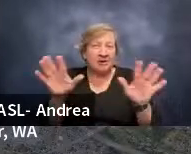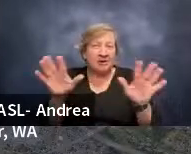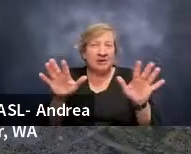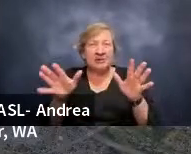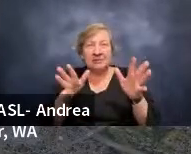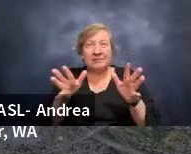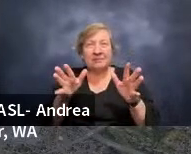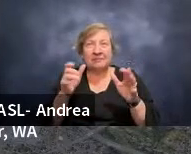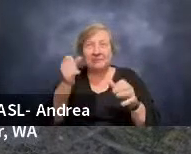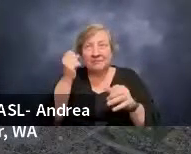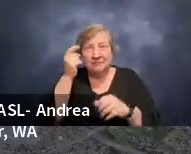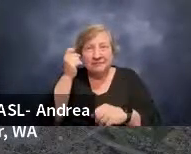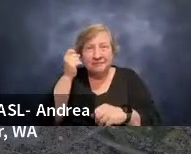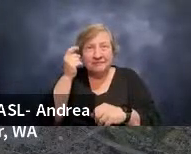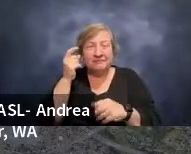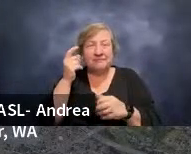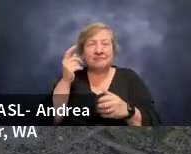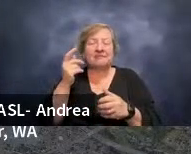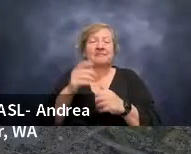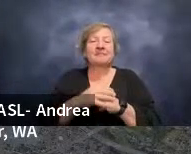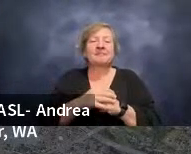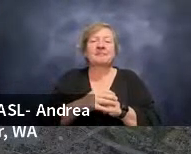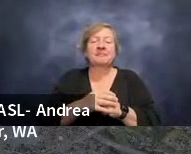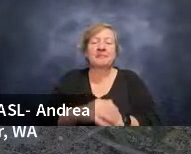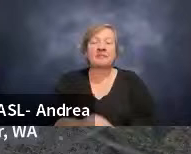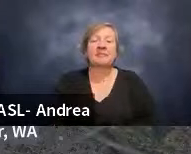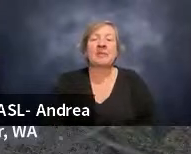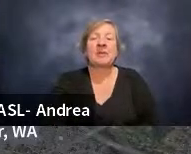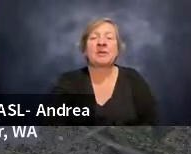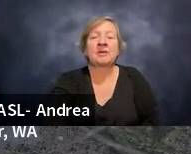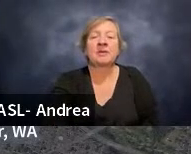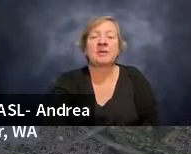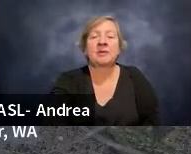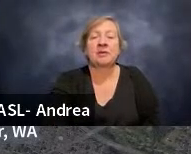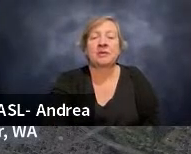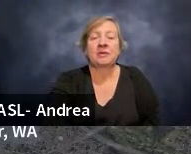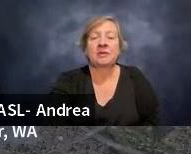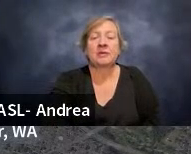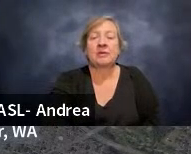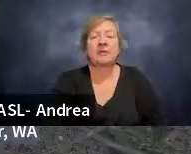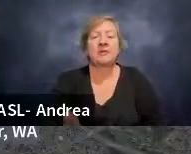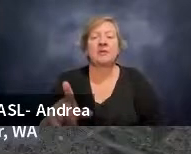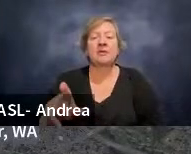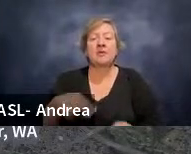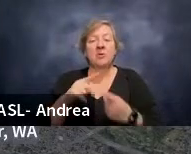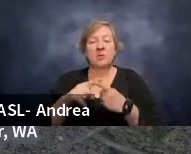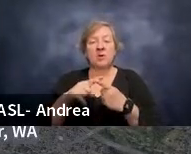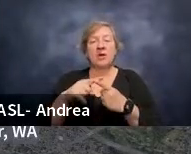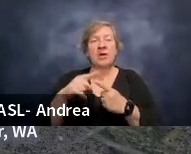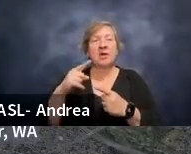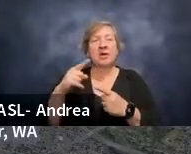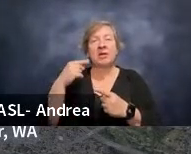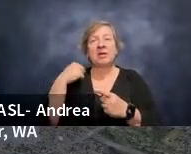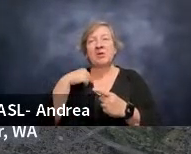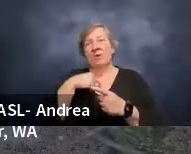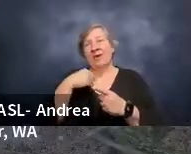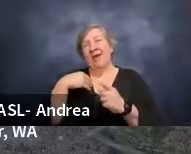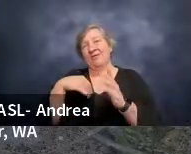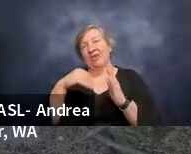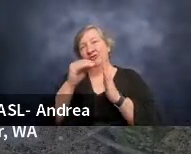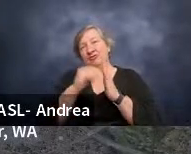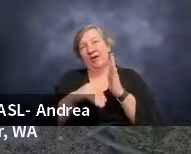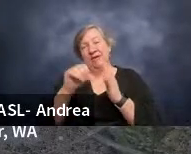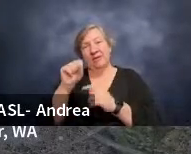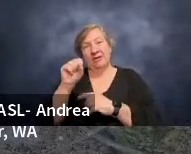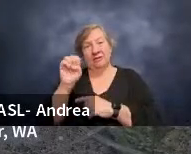understandable. When we have in the draft supplemental EIS, when we walk through a description